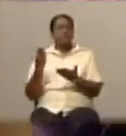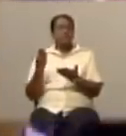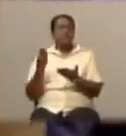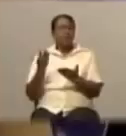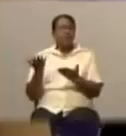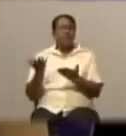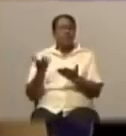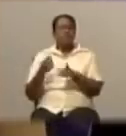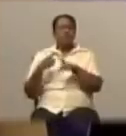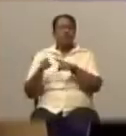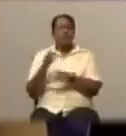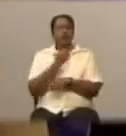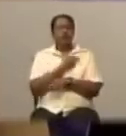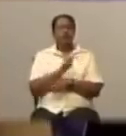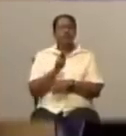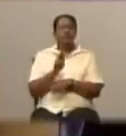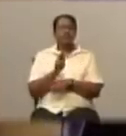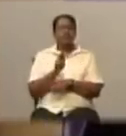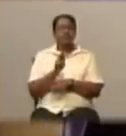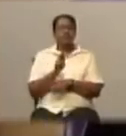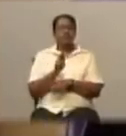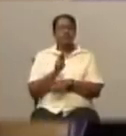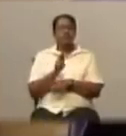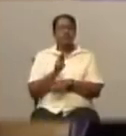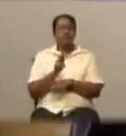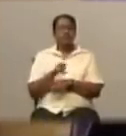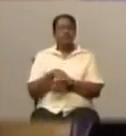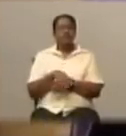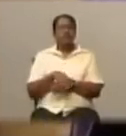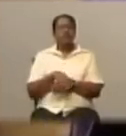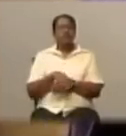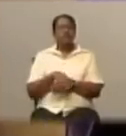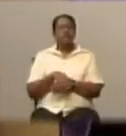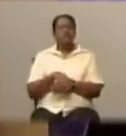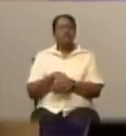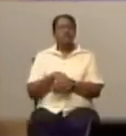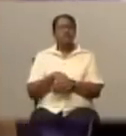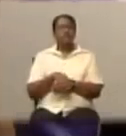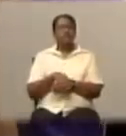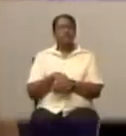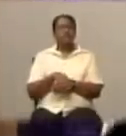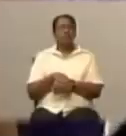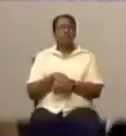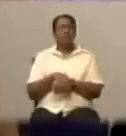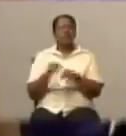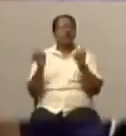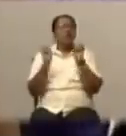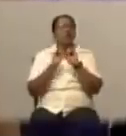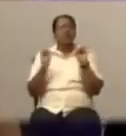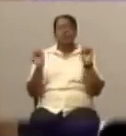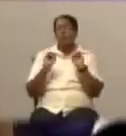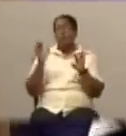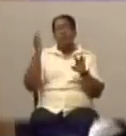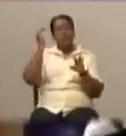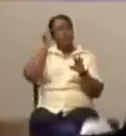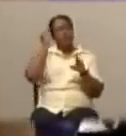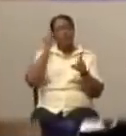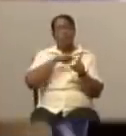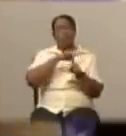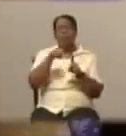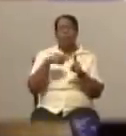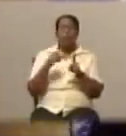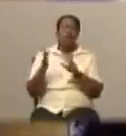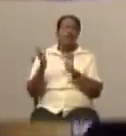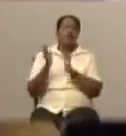denomination, this is one of the leading, you know, argument in their preaching. Nobody knows when it's